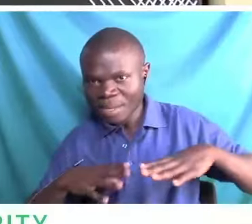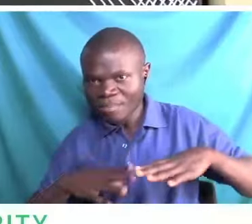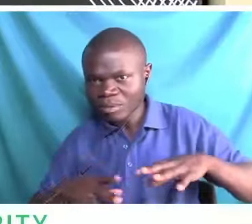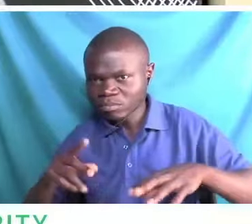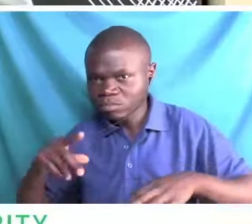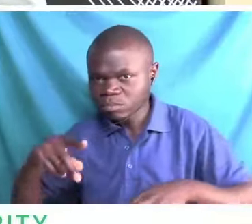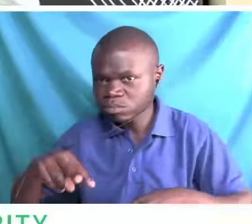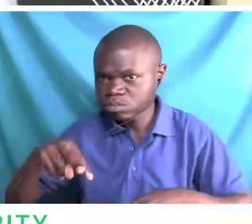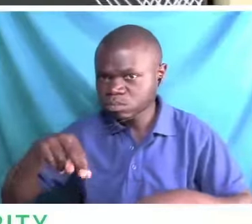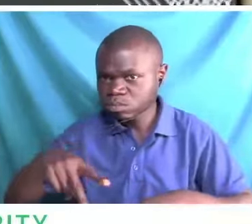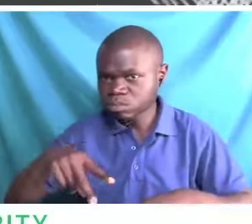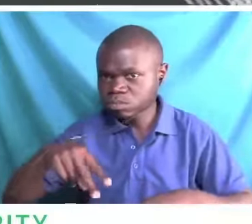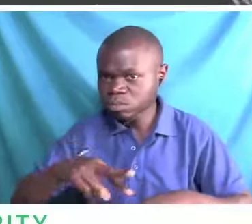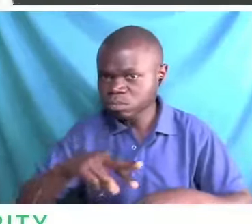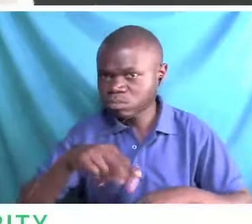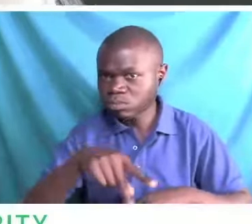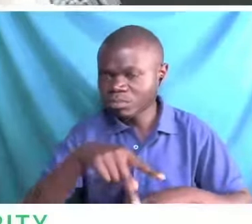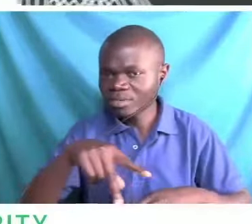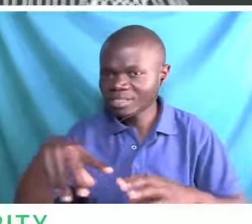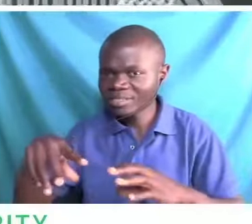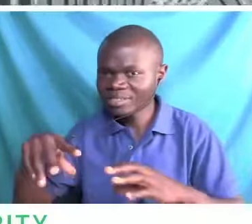path. Some even trampled on it.